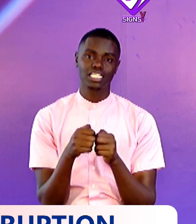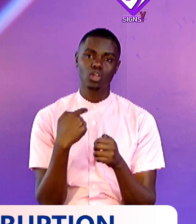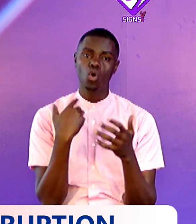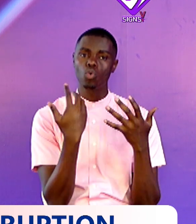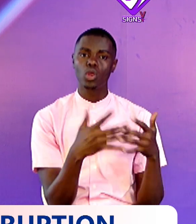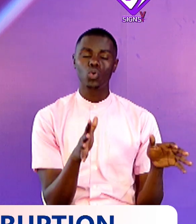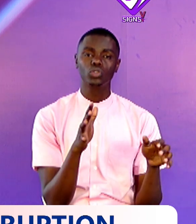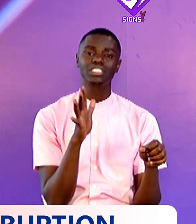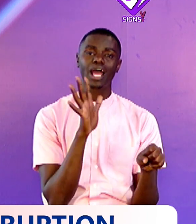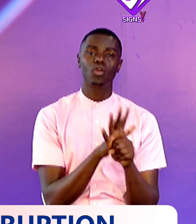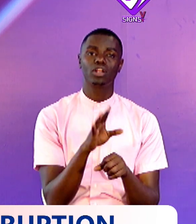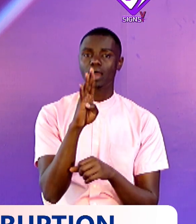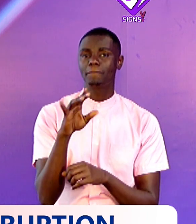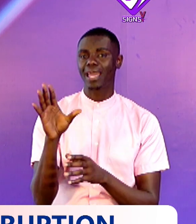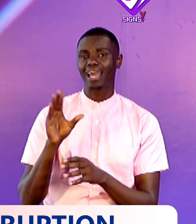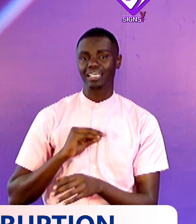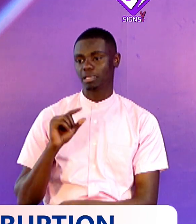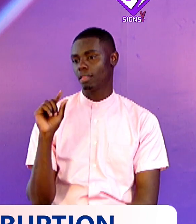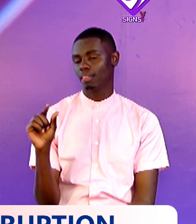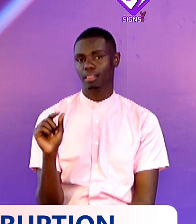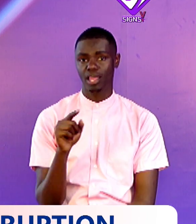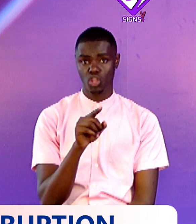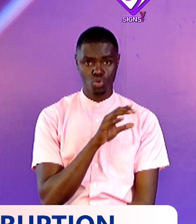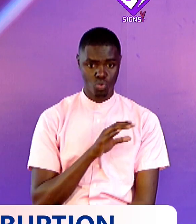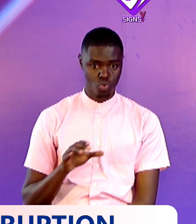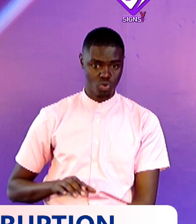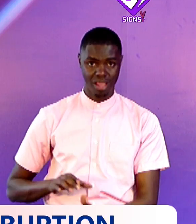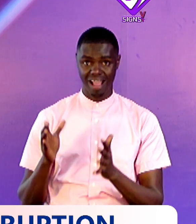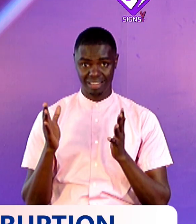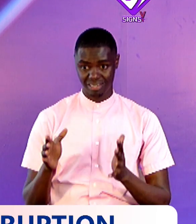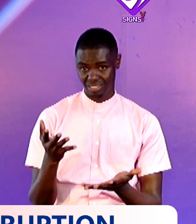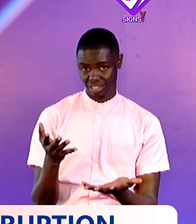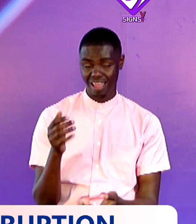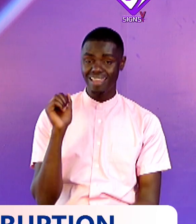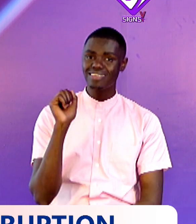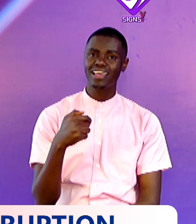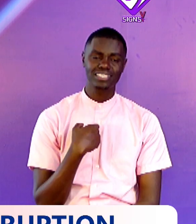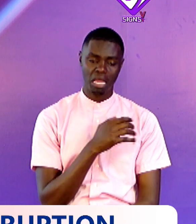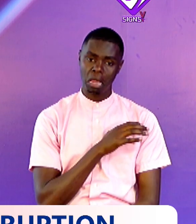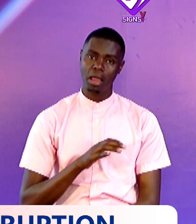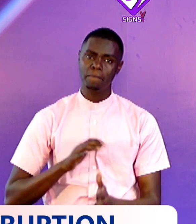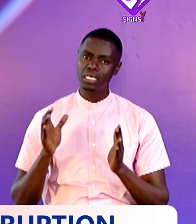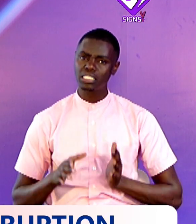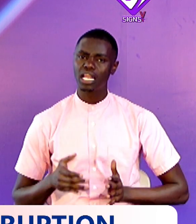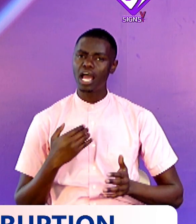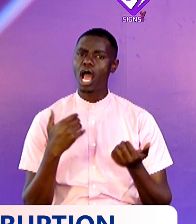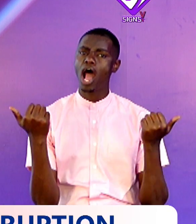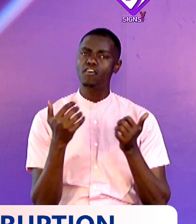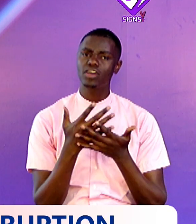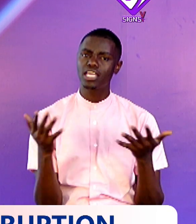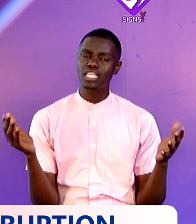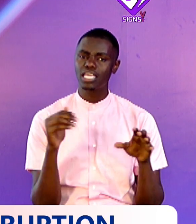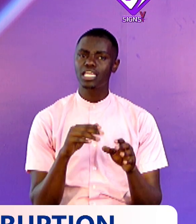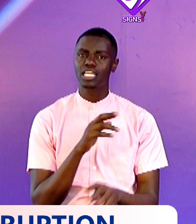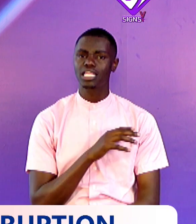by taking very little. Are you Christian? Yes, I am. Is there anything in the